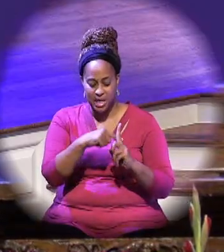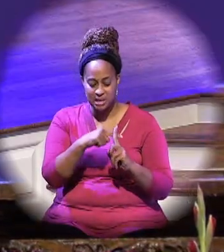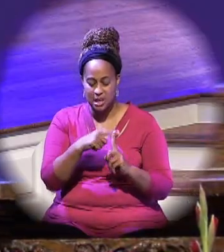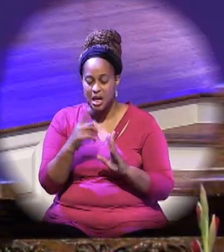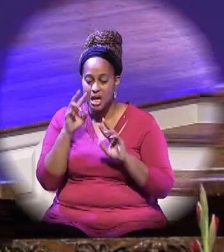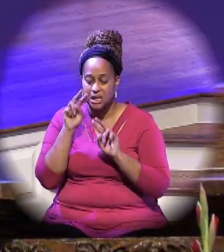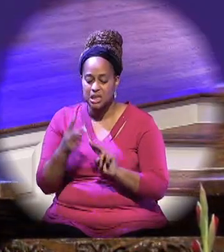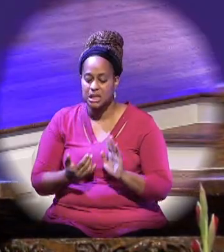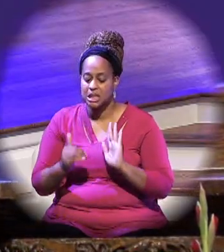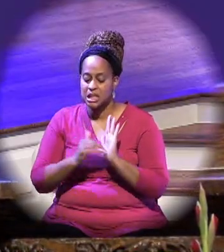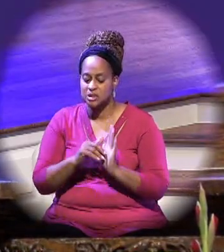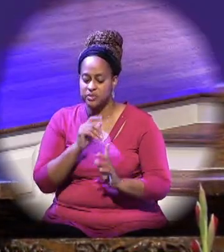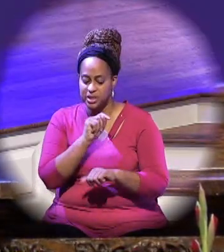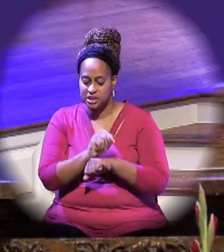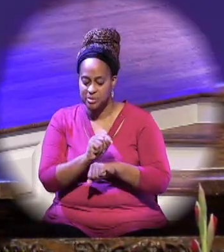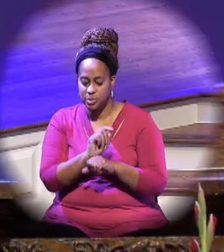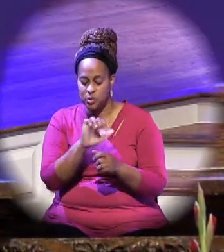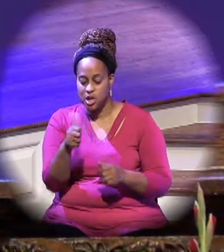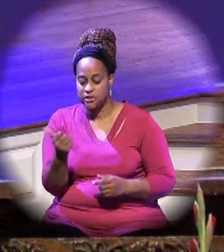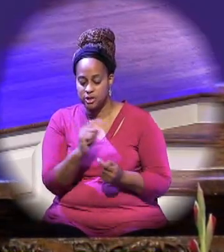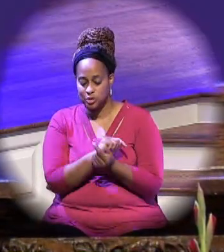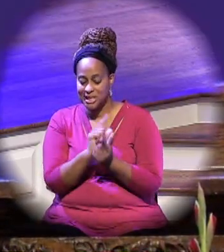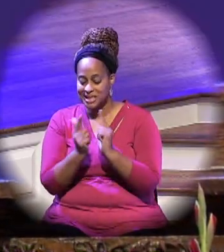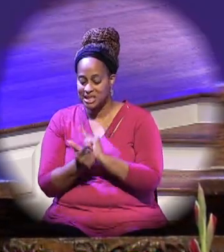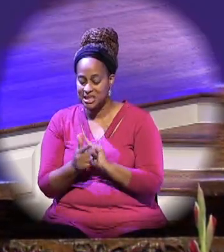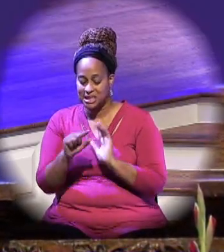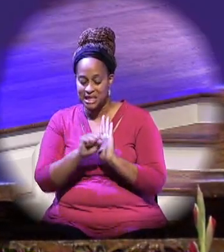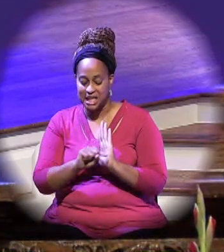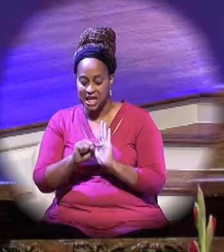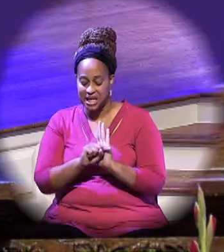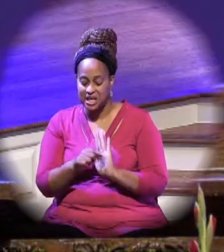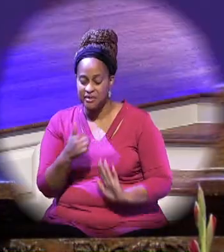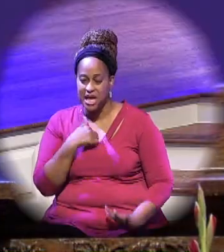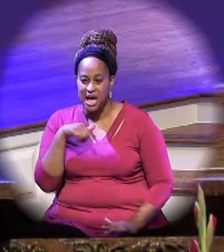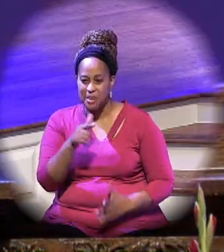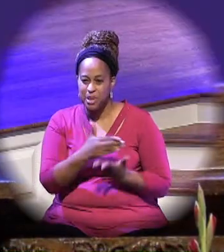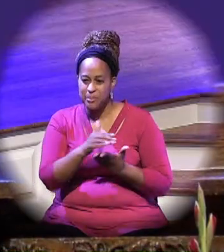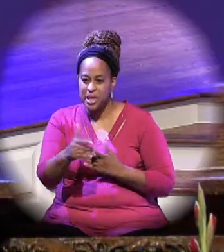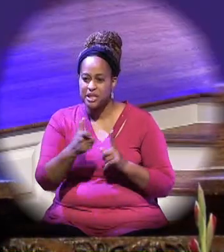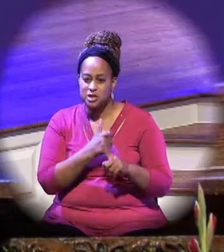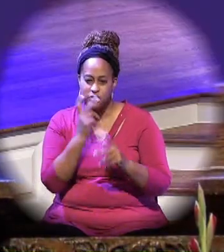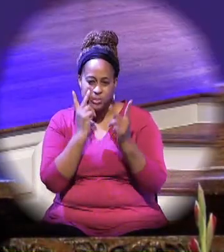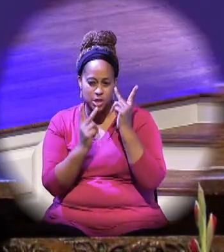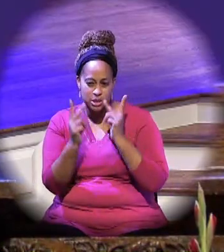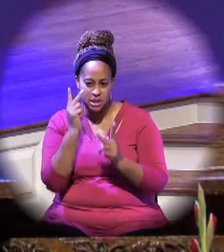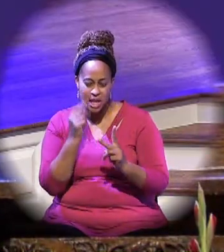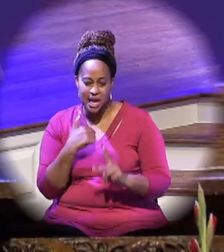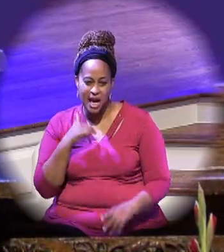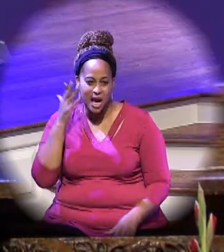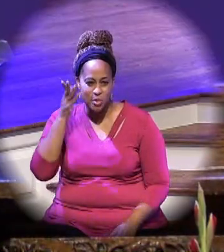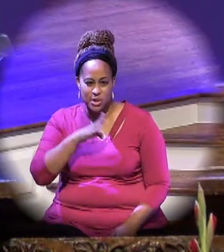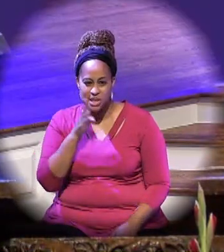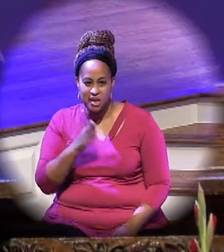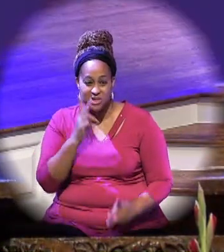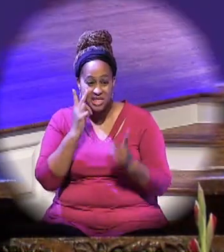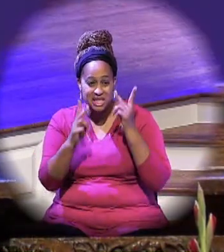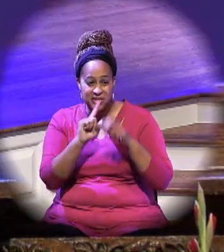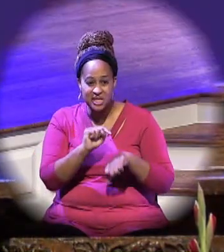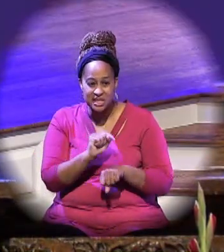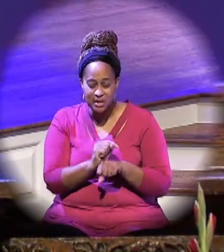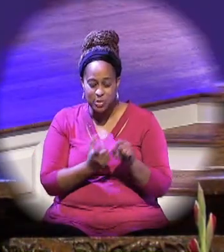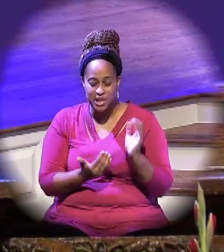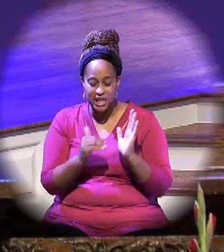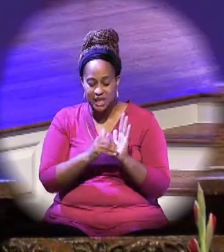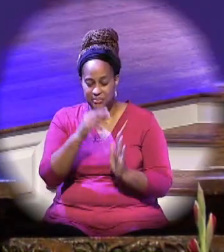to the temple. Many other translations see that really as a negative, where he says, I've been banished from your sight, and I will never see the temple again. The